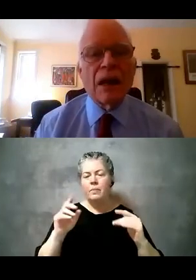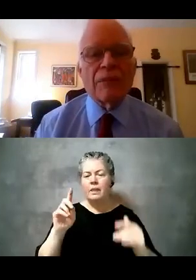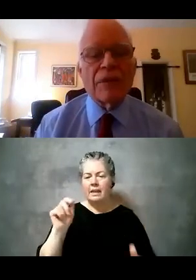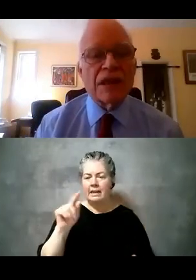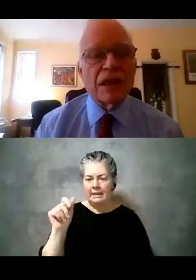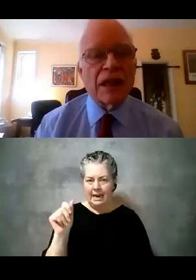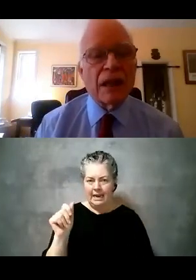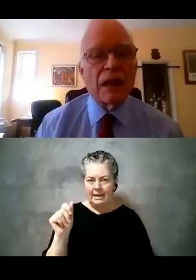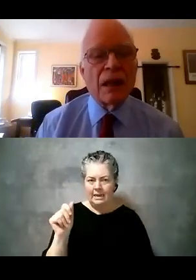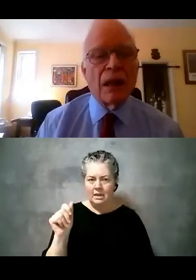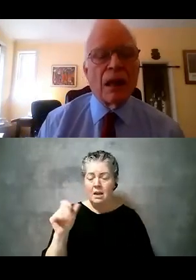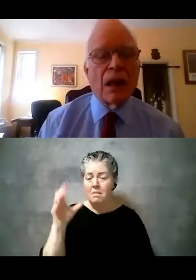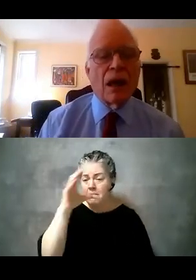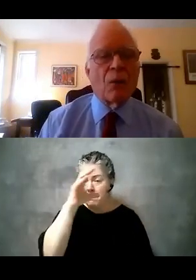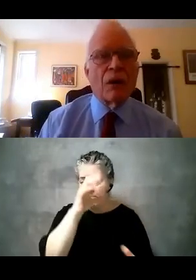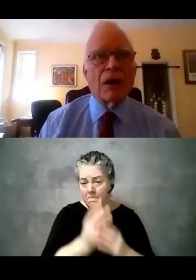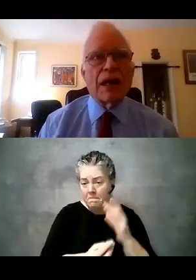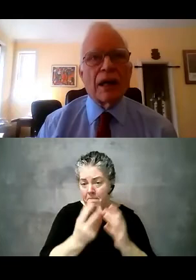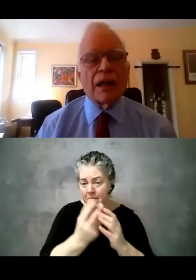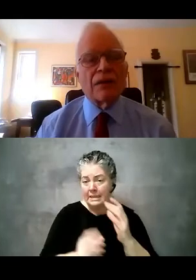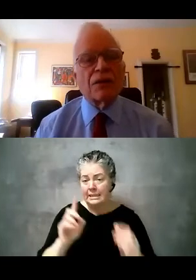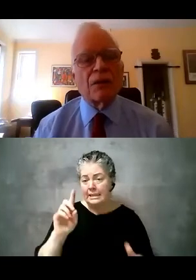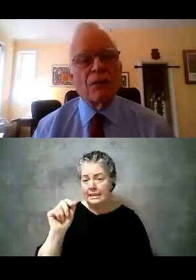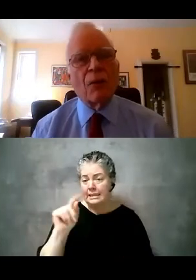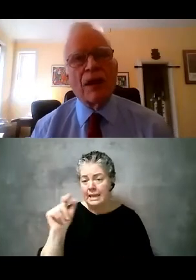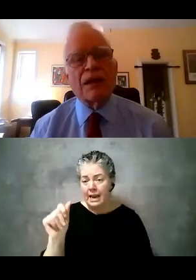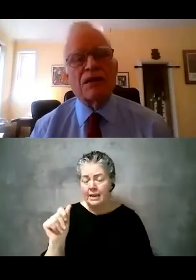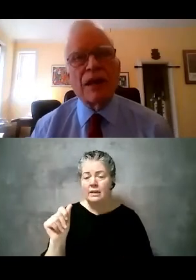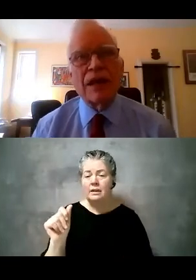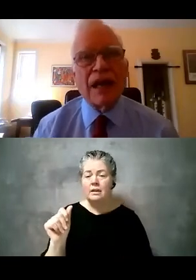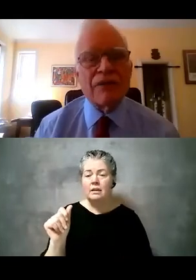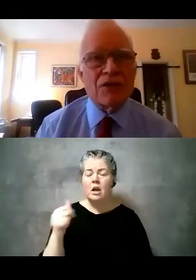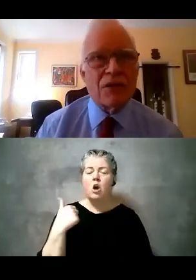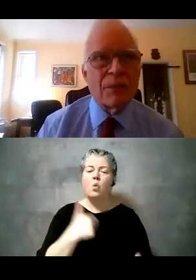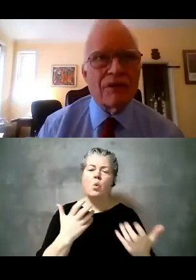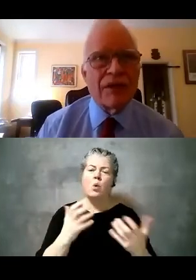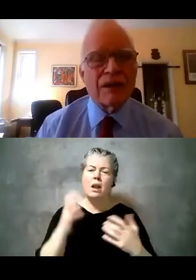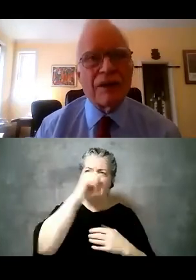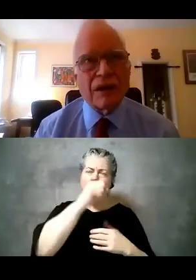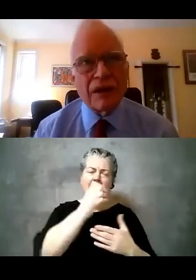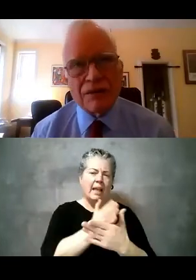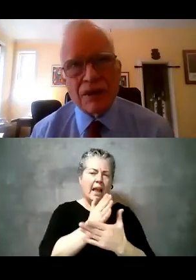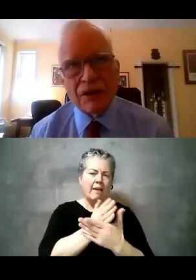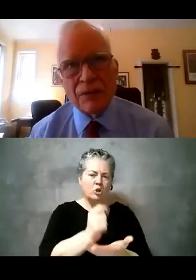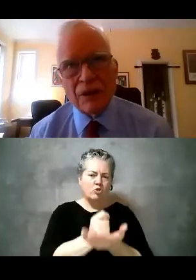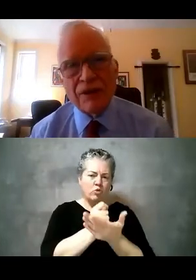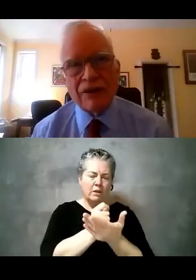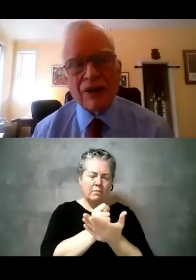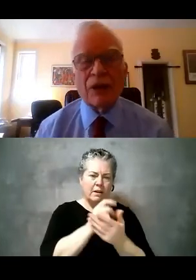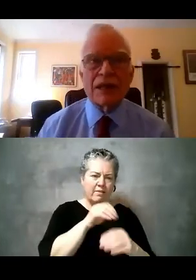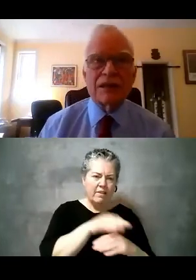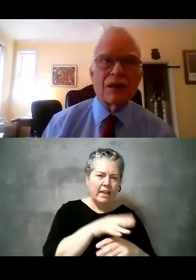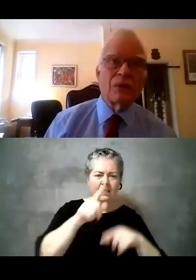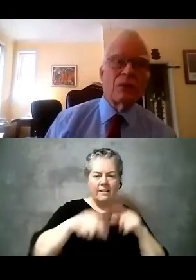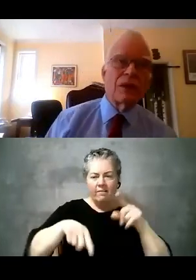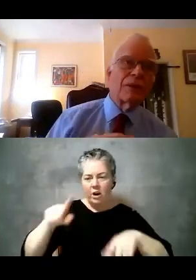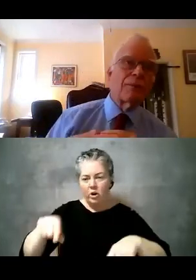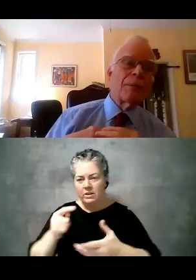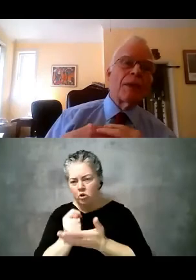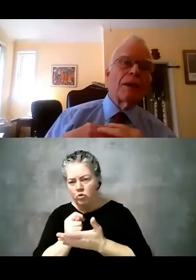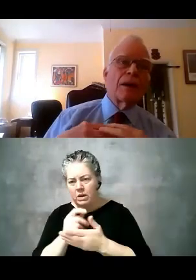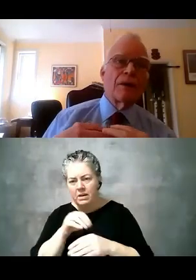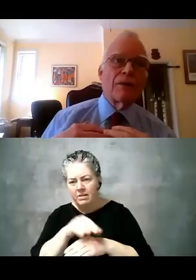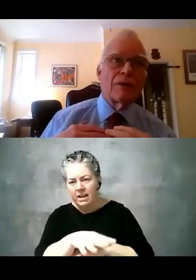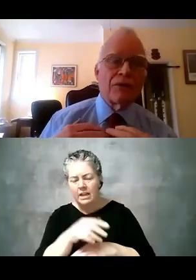data and missing data. We're getting into, we want to estimate the average treatment effect, the variance of the treatment effects, and we'd like to know